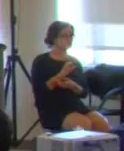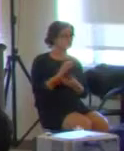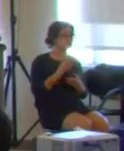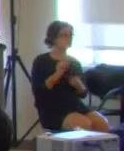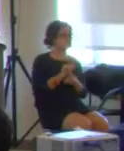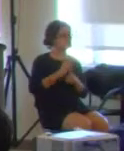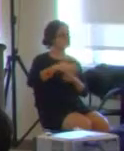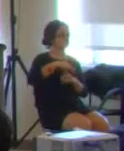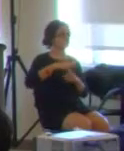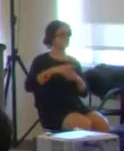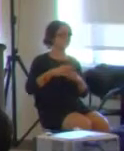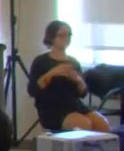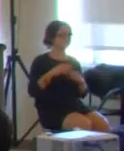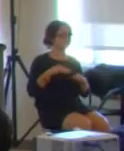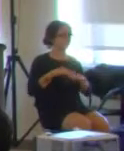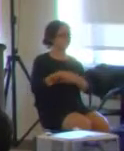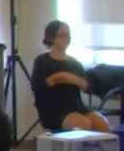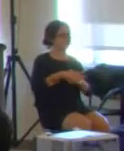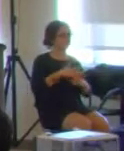It really varies.